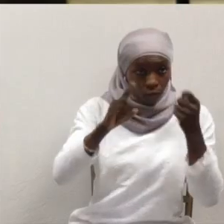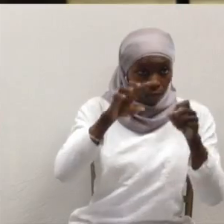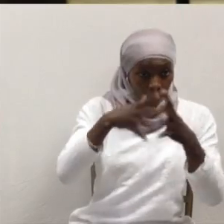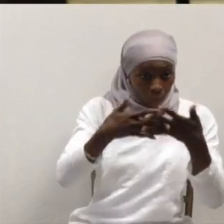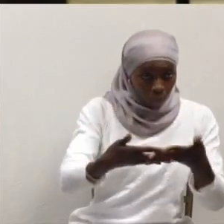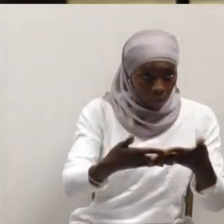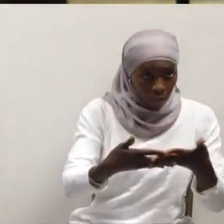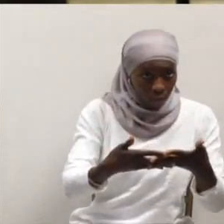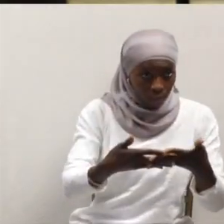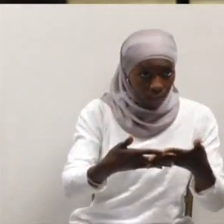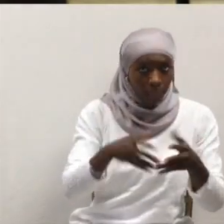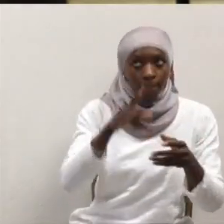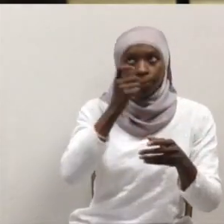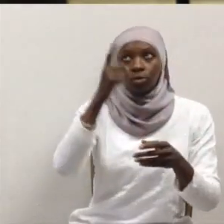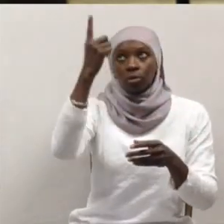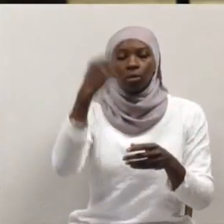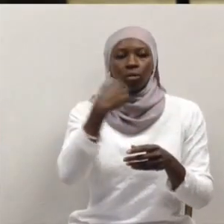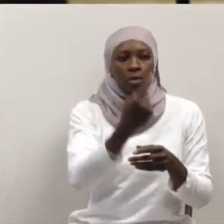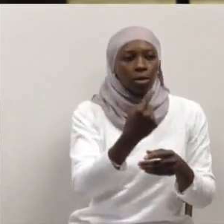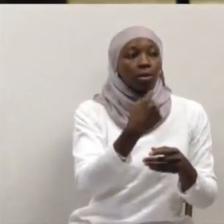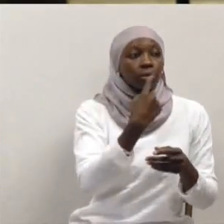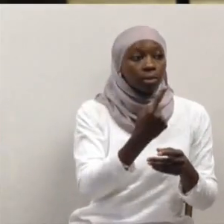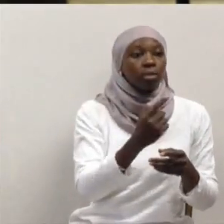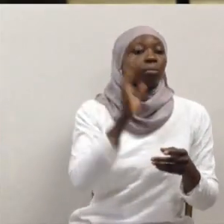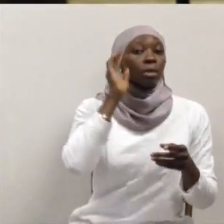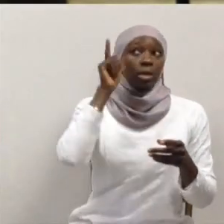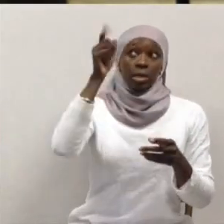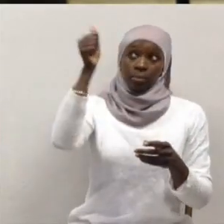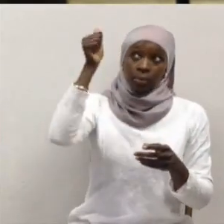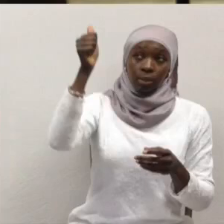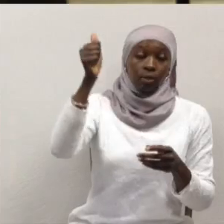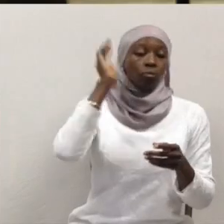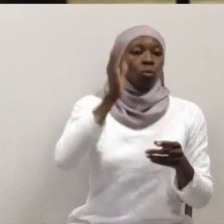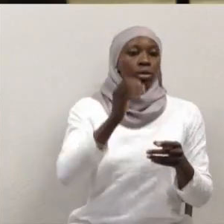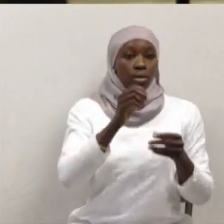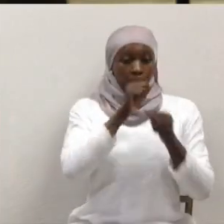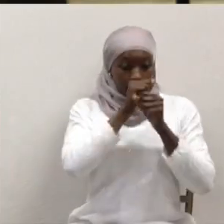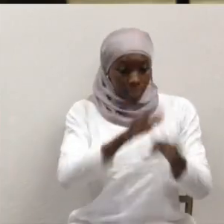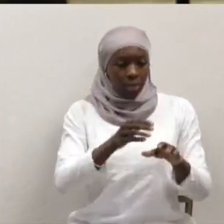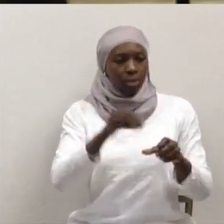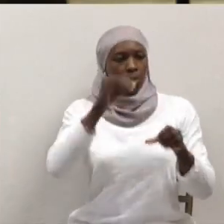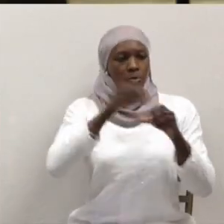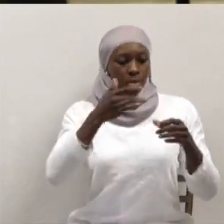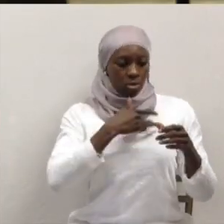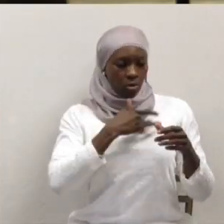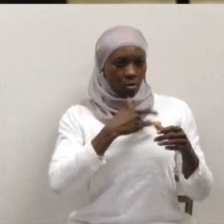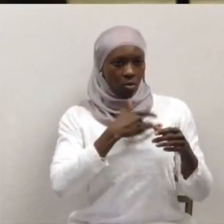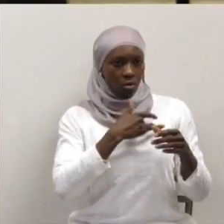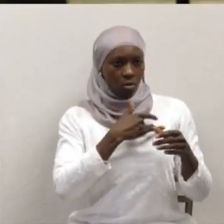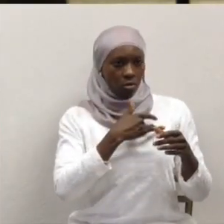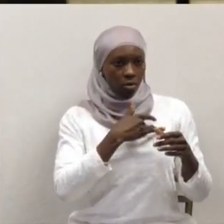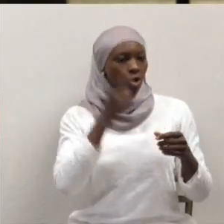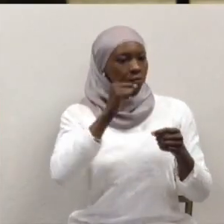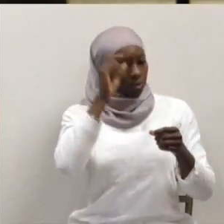us that it is He who put peace and comfort and security in the hearts of the believers so that their faith